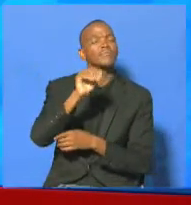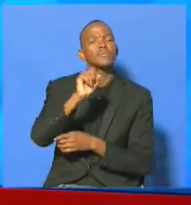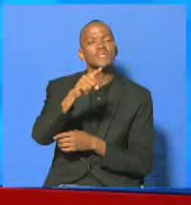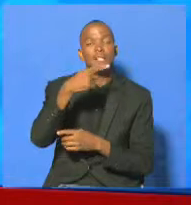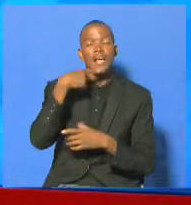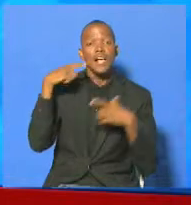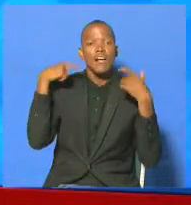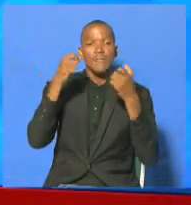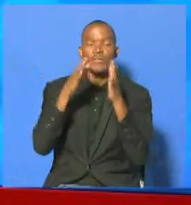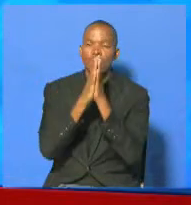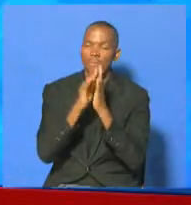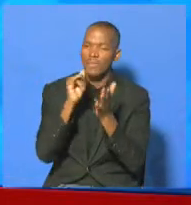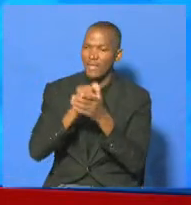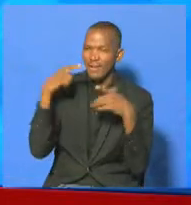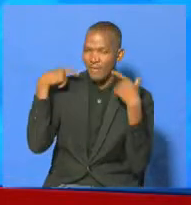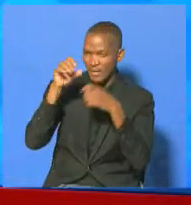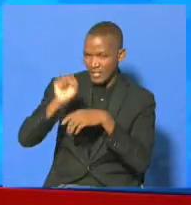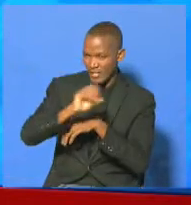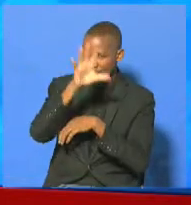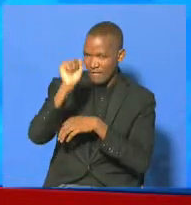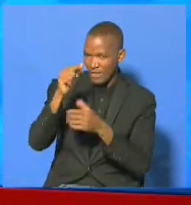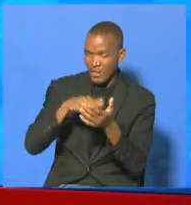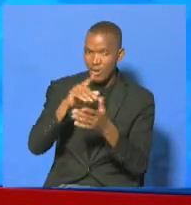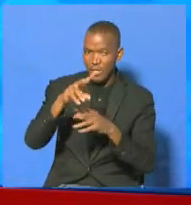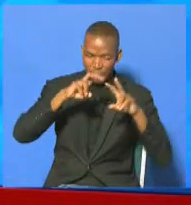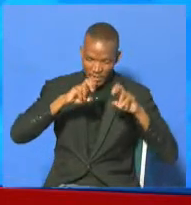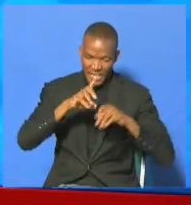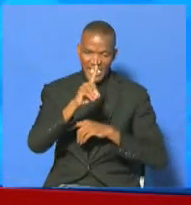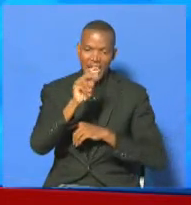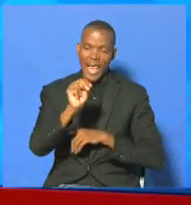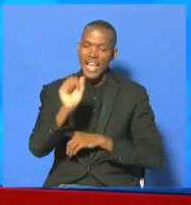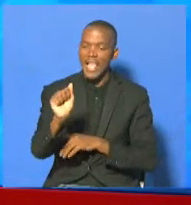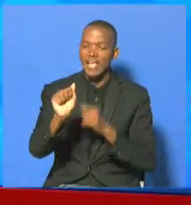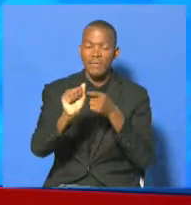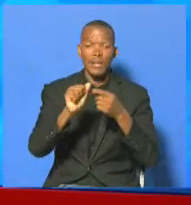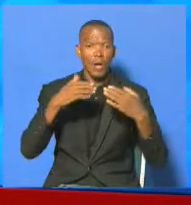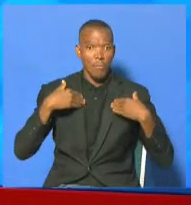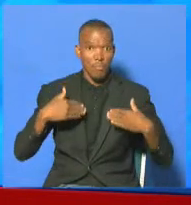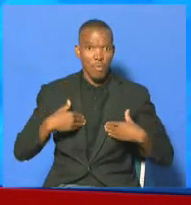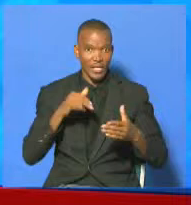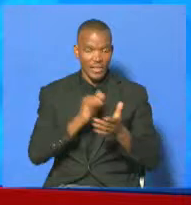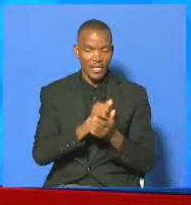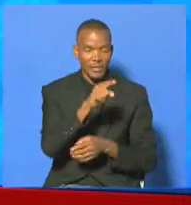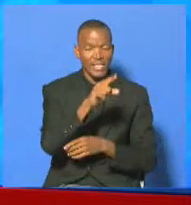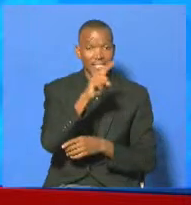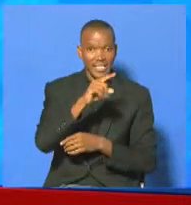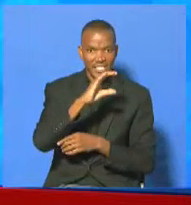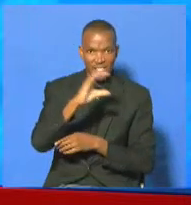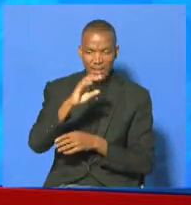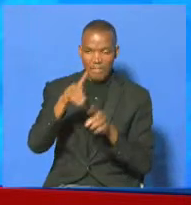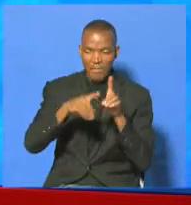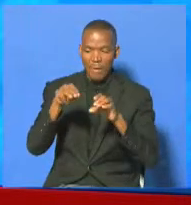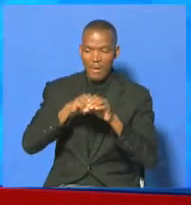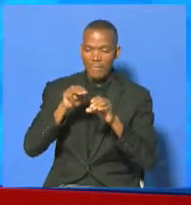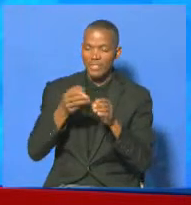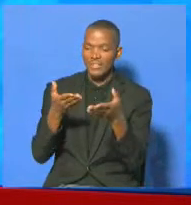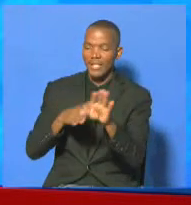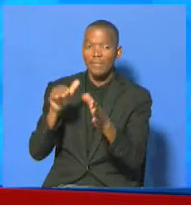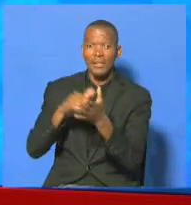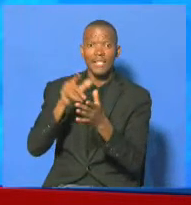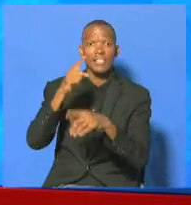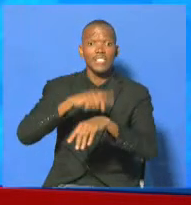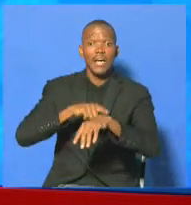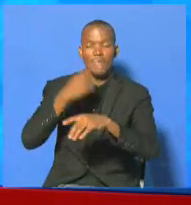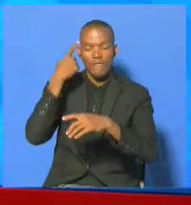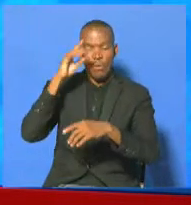has requested the South African government to expedite DNA tests on the bodies of the Sentenginas members who passed away during